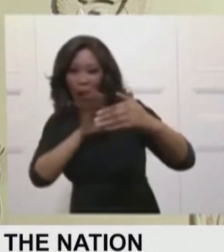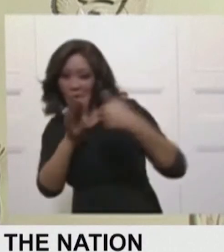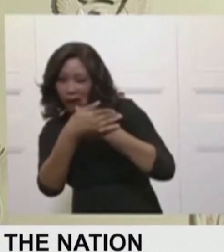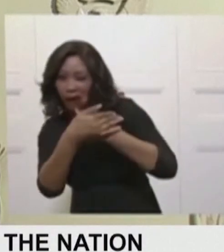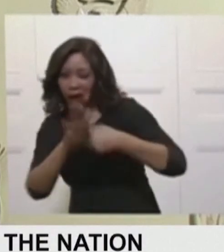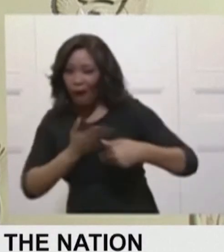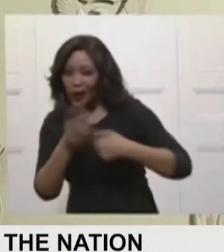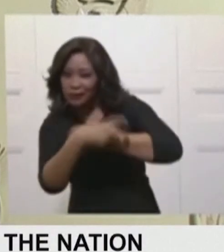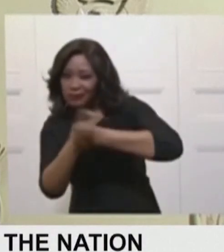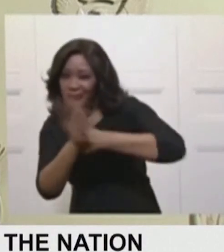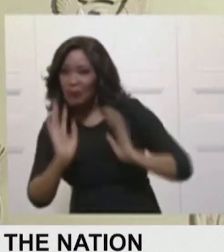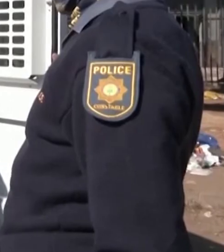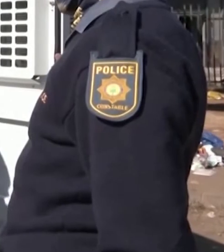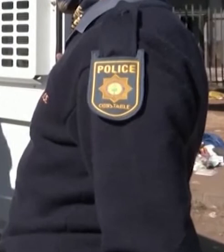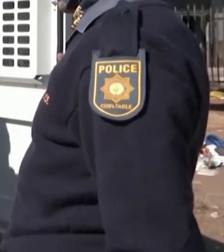looting and theft.